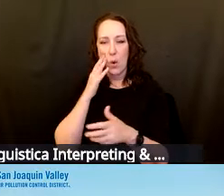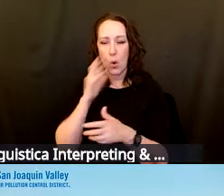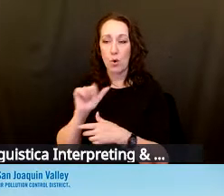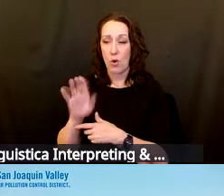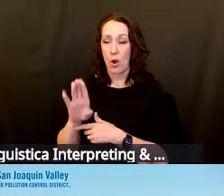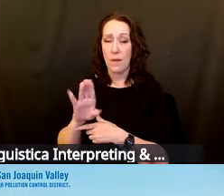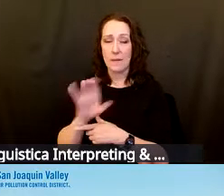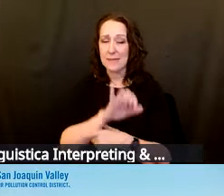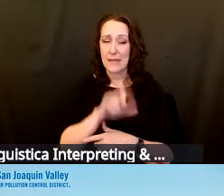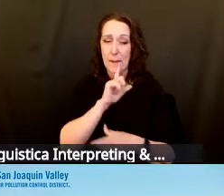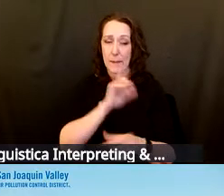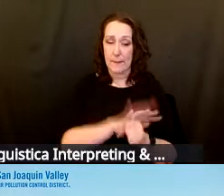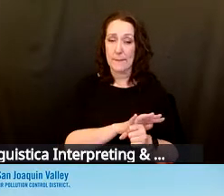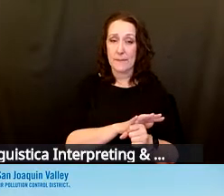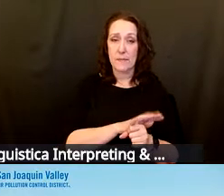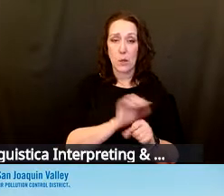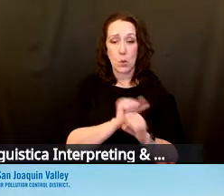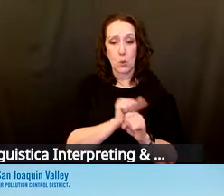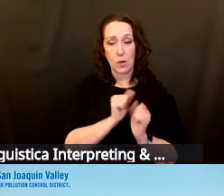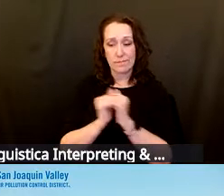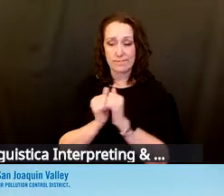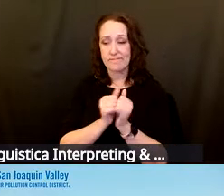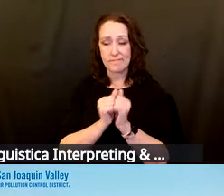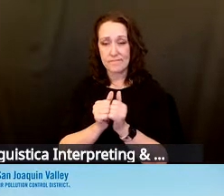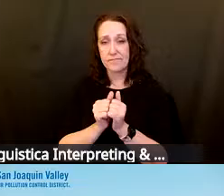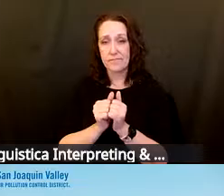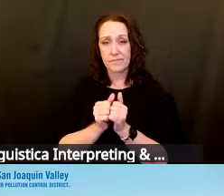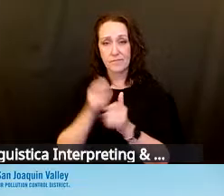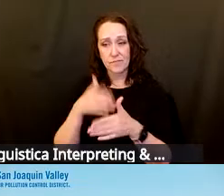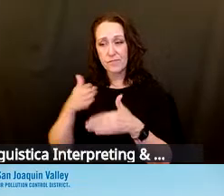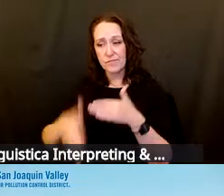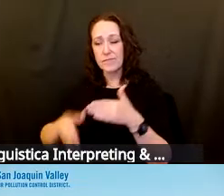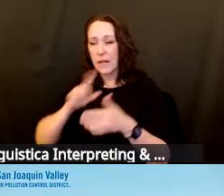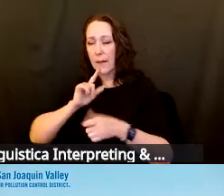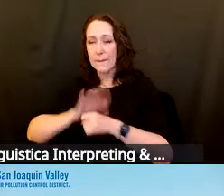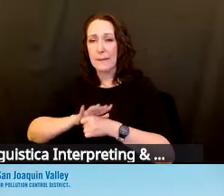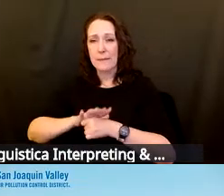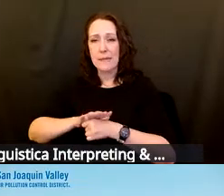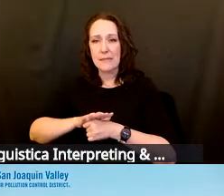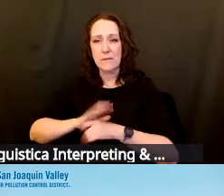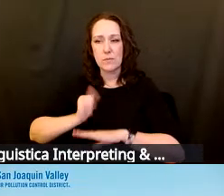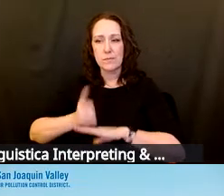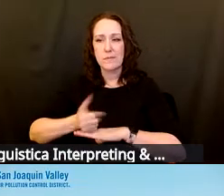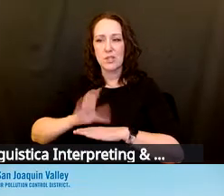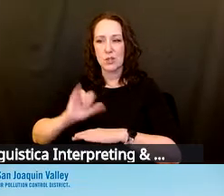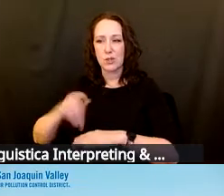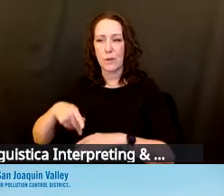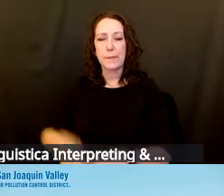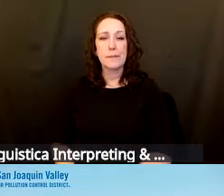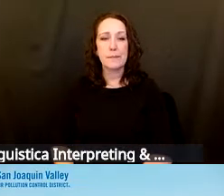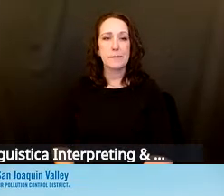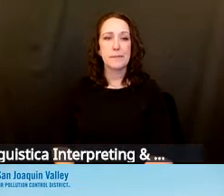same commitment of trying to work with you all to complete the commitments that we made in the SERP.